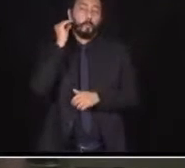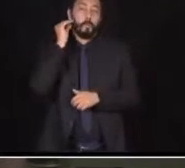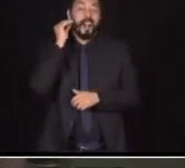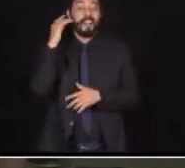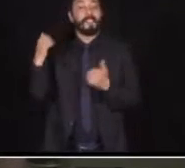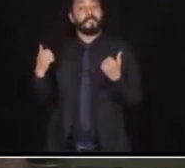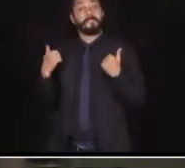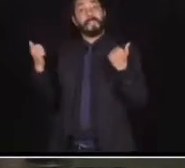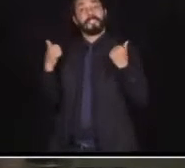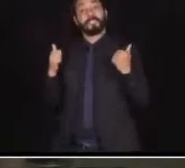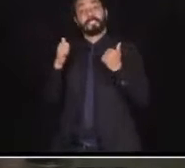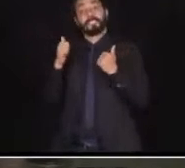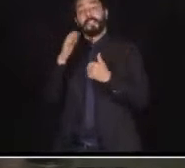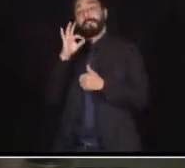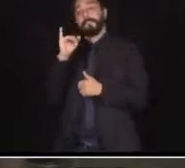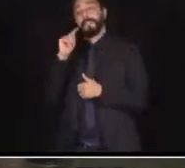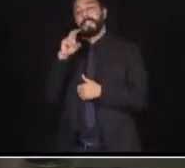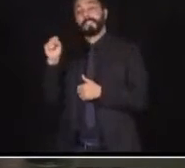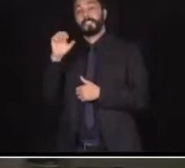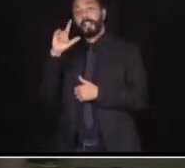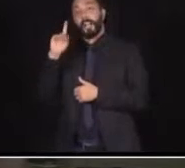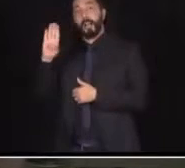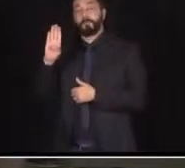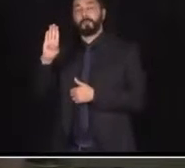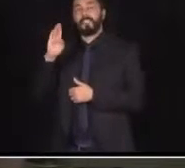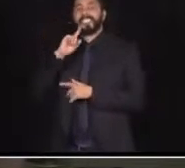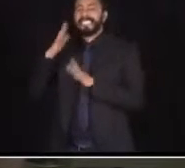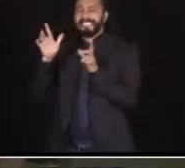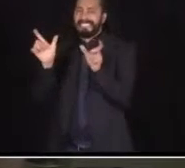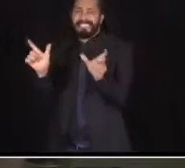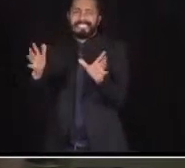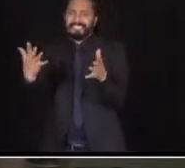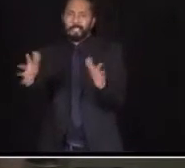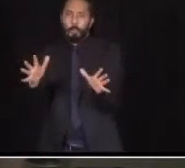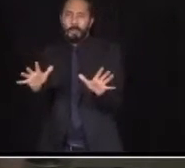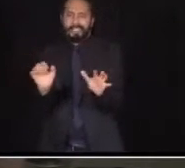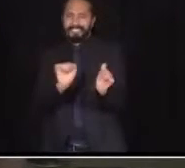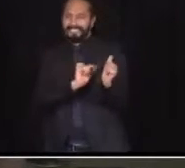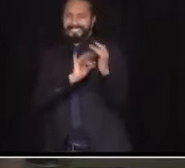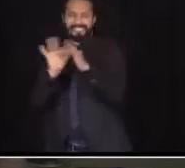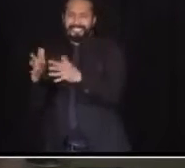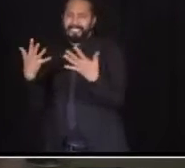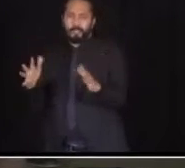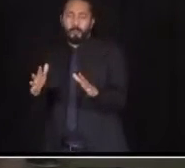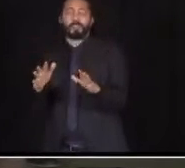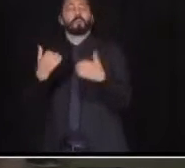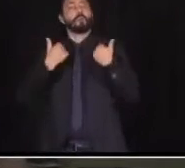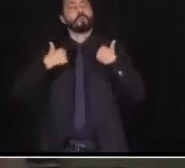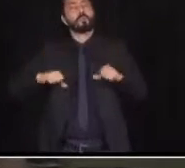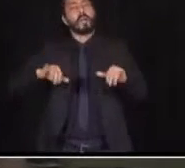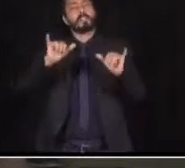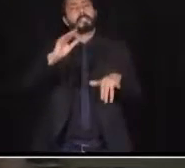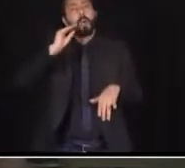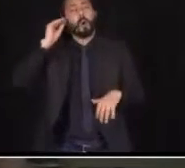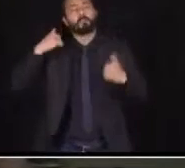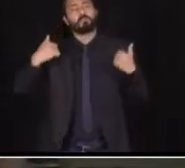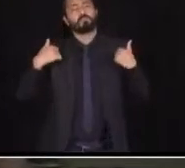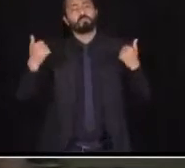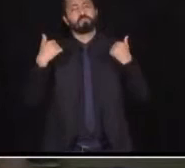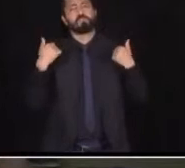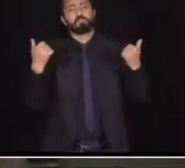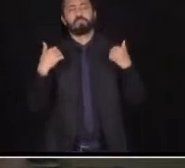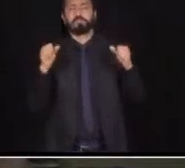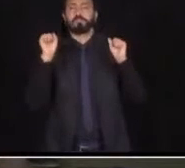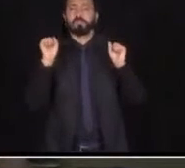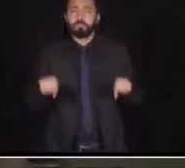there, and I understand. So if you can, try to work out at home, and I'll pass it to the Minister of Health.